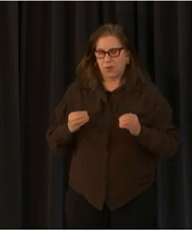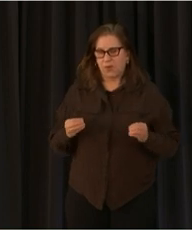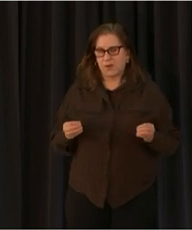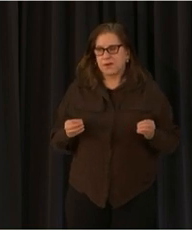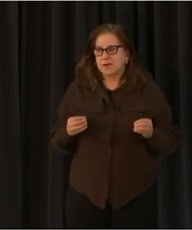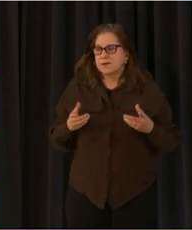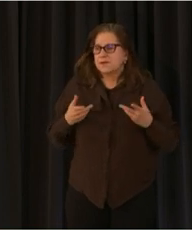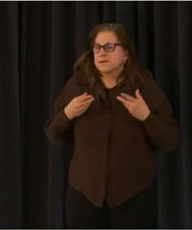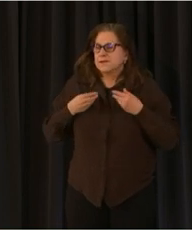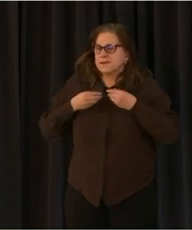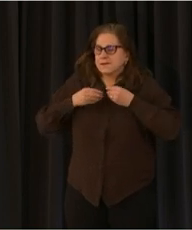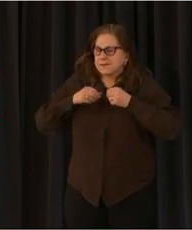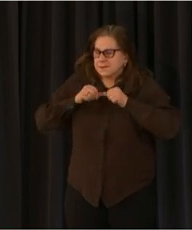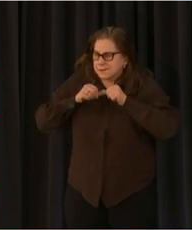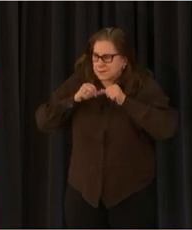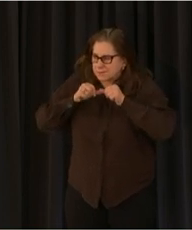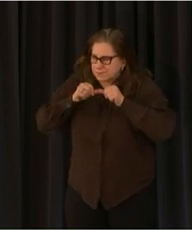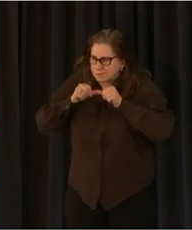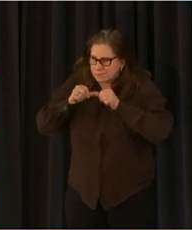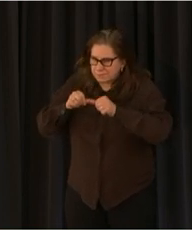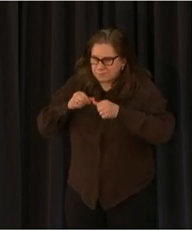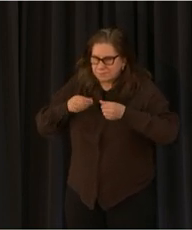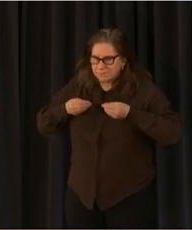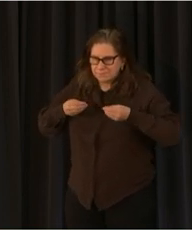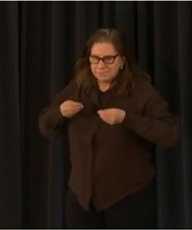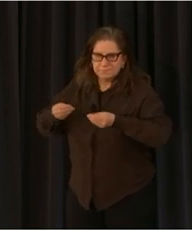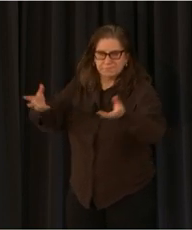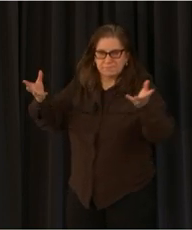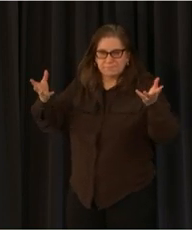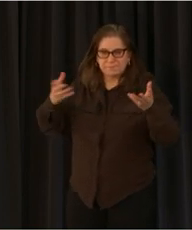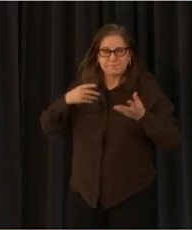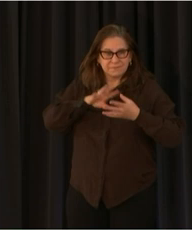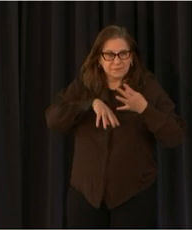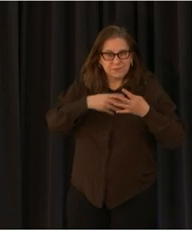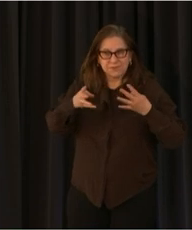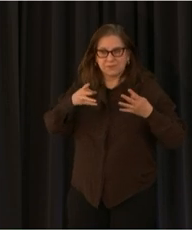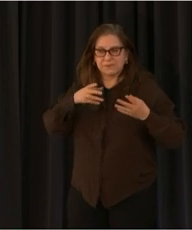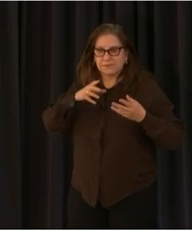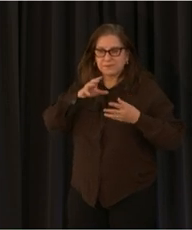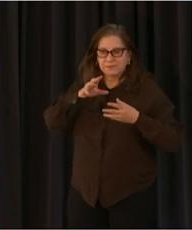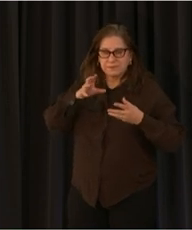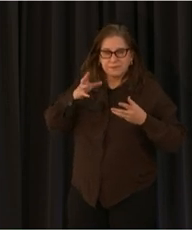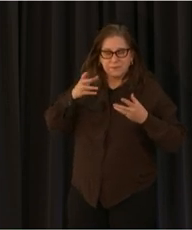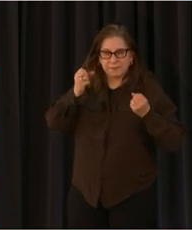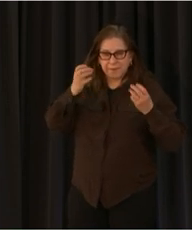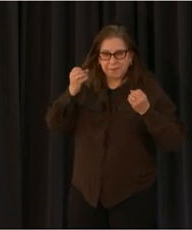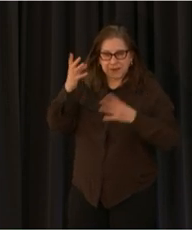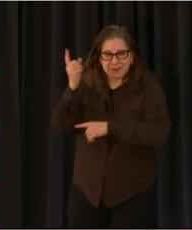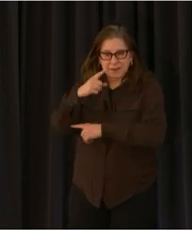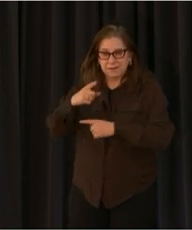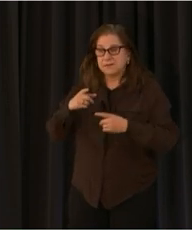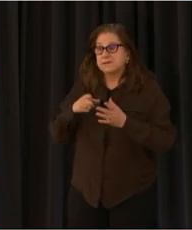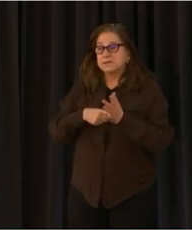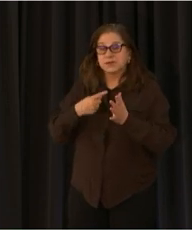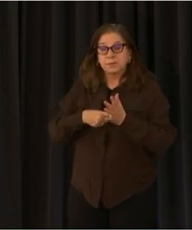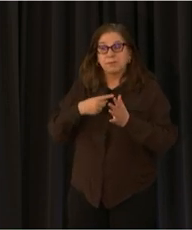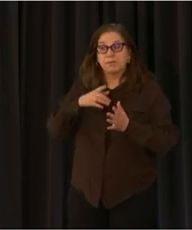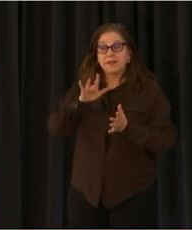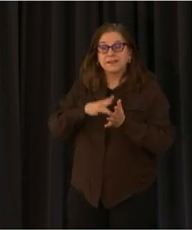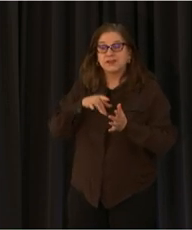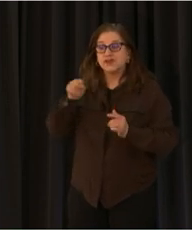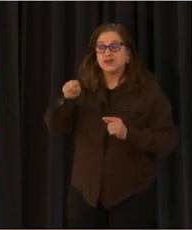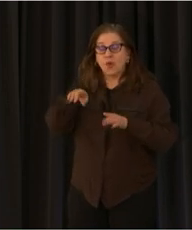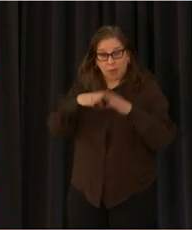this time where they will have to necessarily schedule additional days of vaccine clinic, but being able